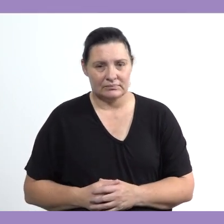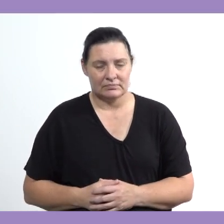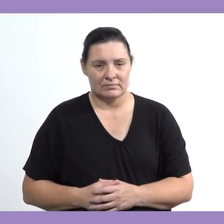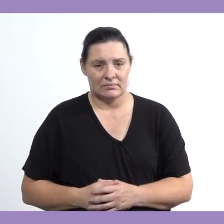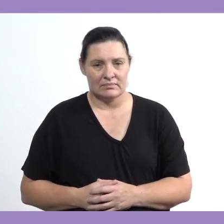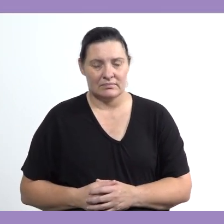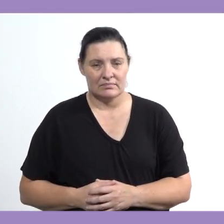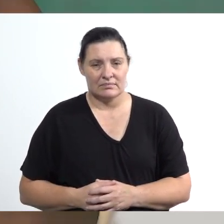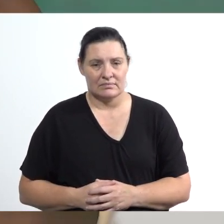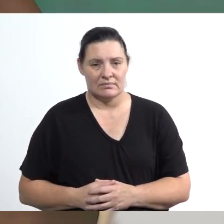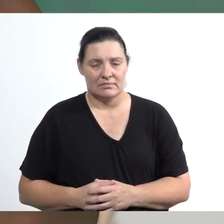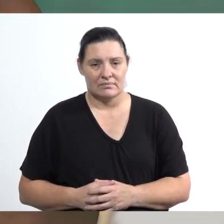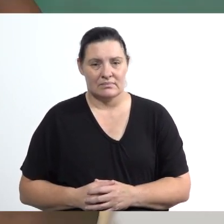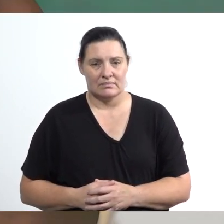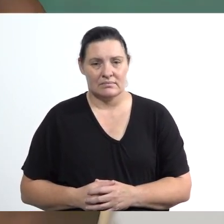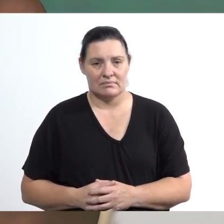indefinitely.